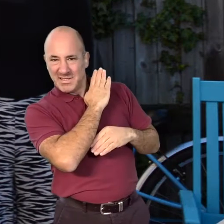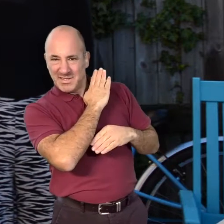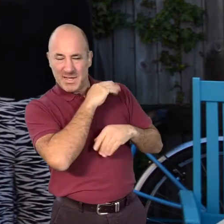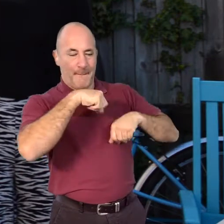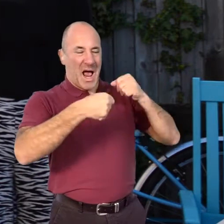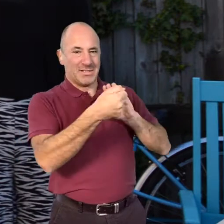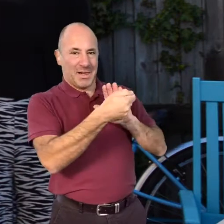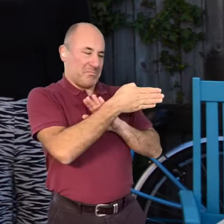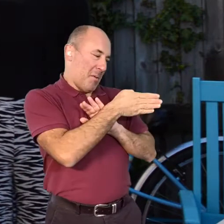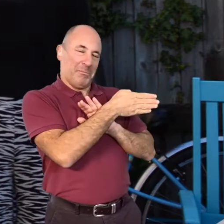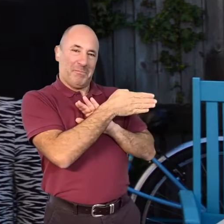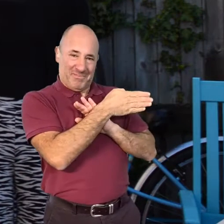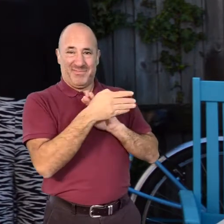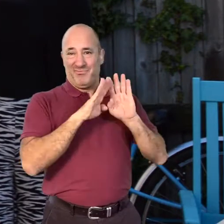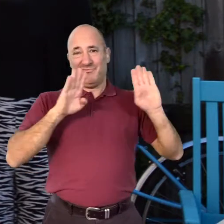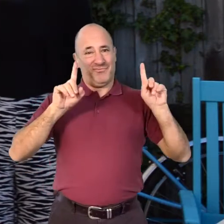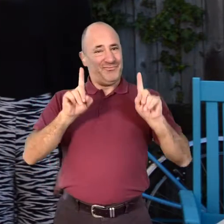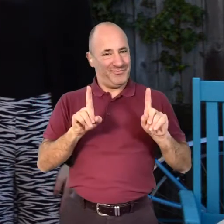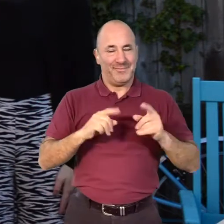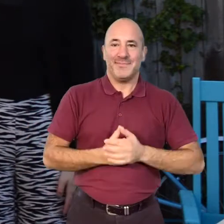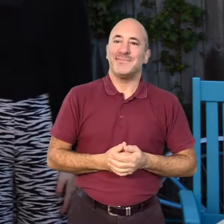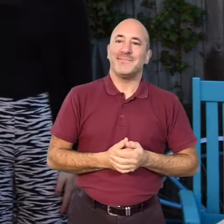us with a bicycle propped up against it.